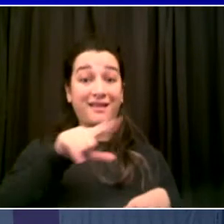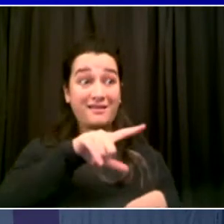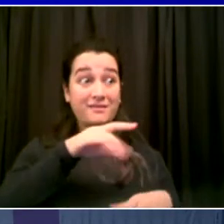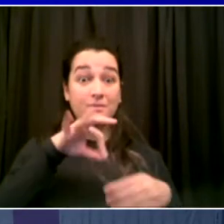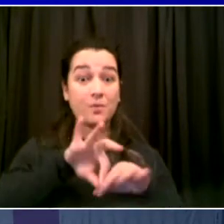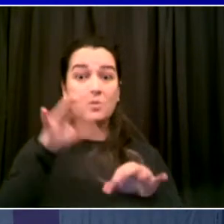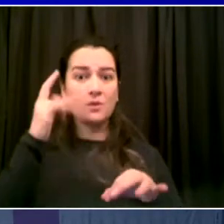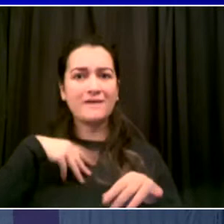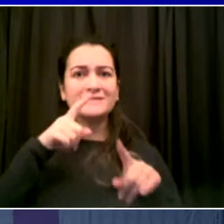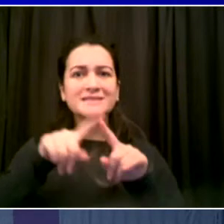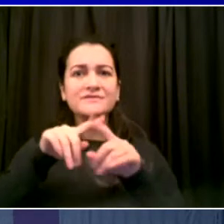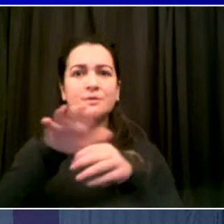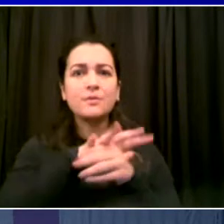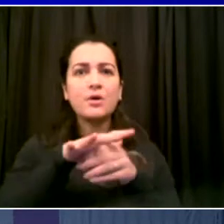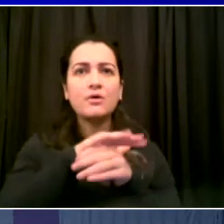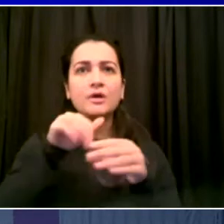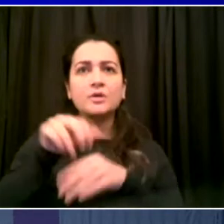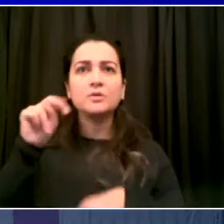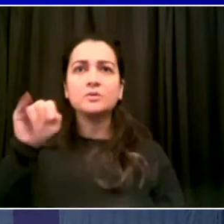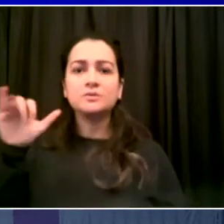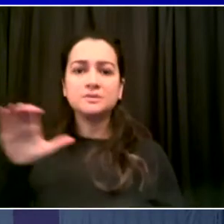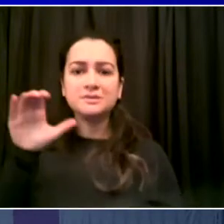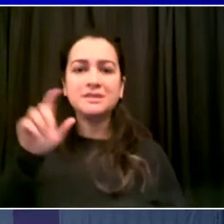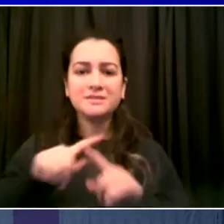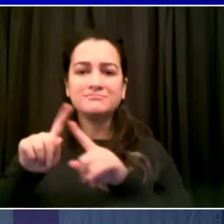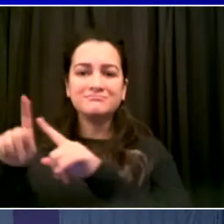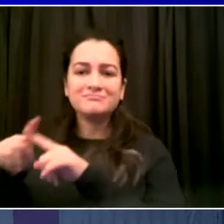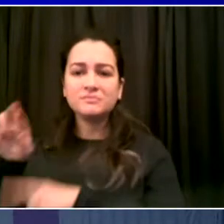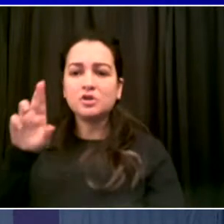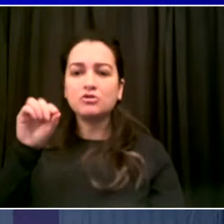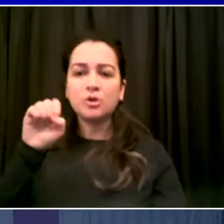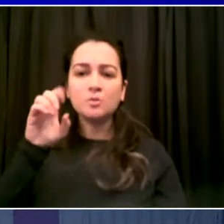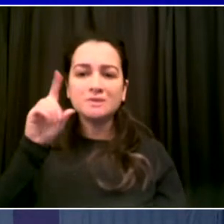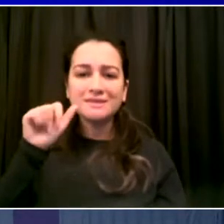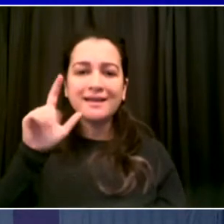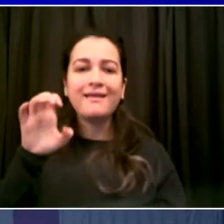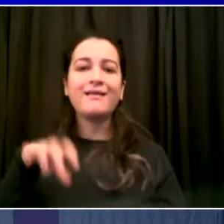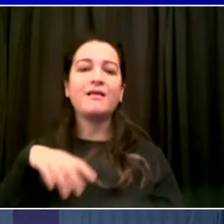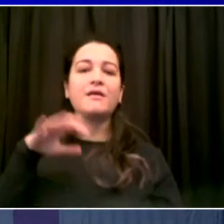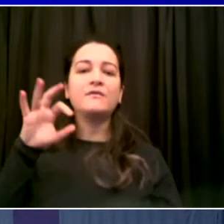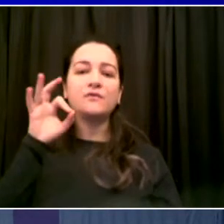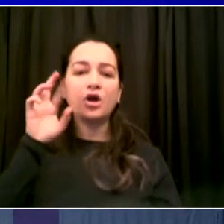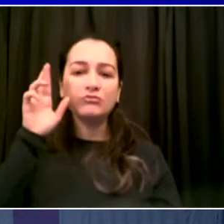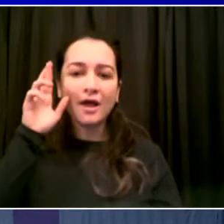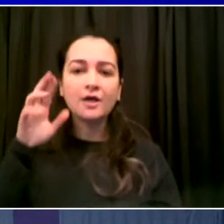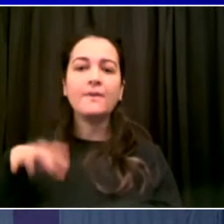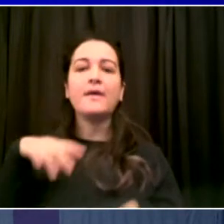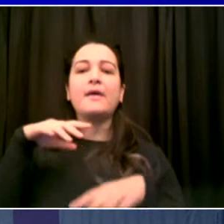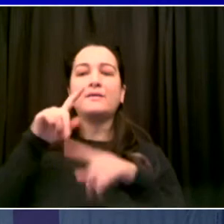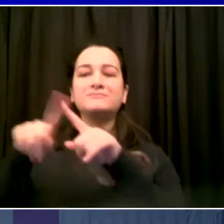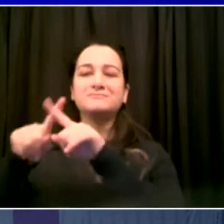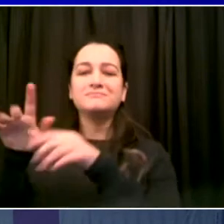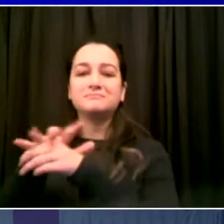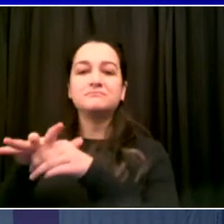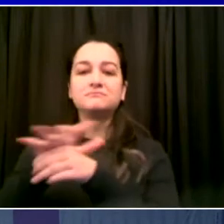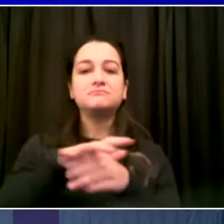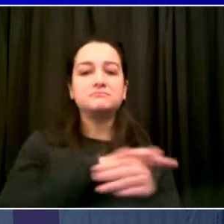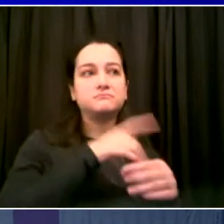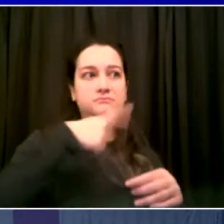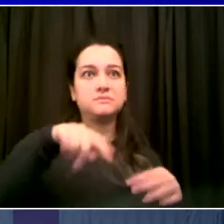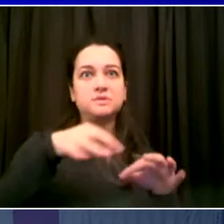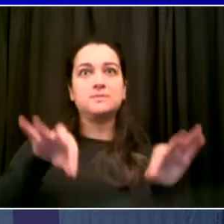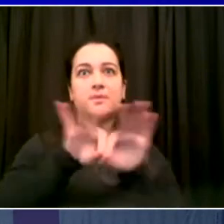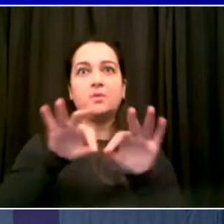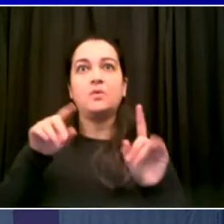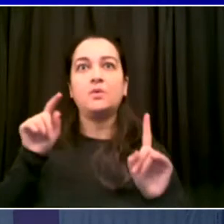and Springfield Gardens. So all those communities, you have a special election for City Council today. Polls are open